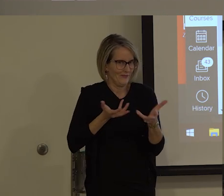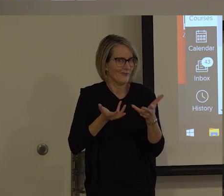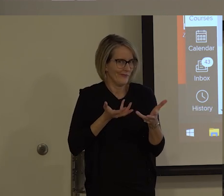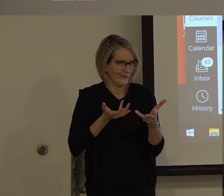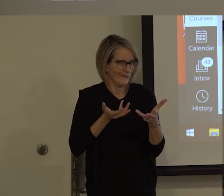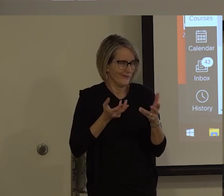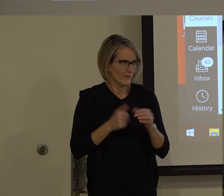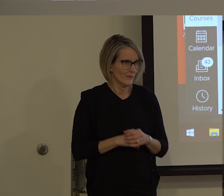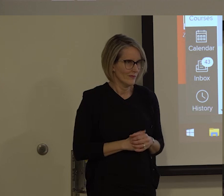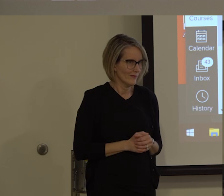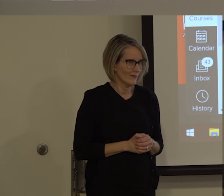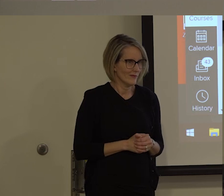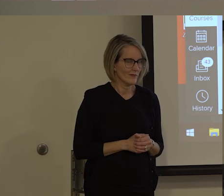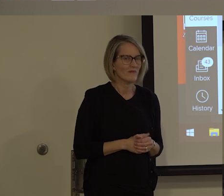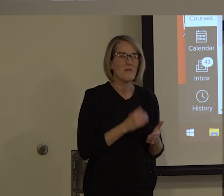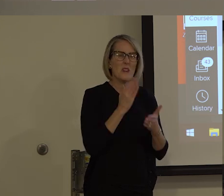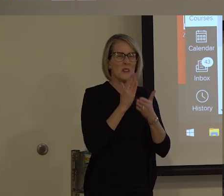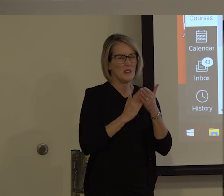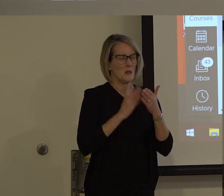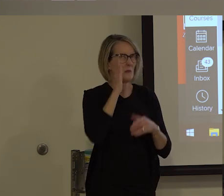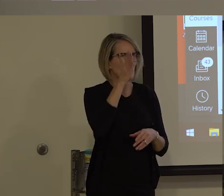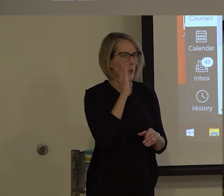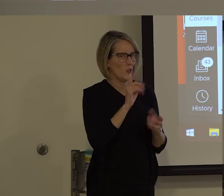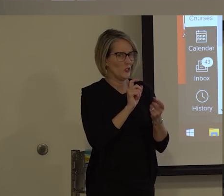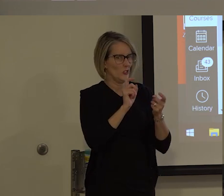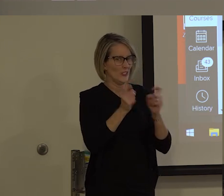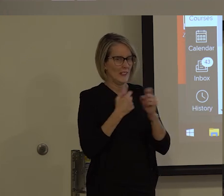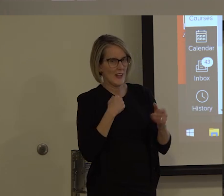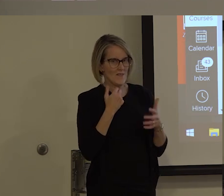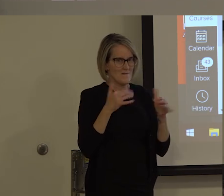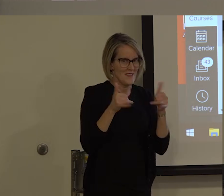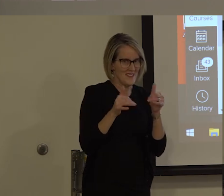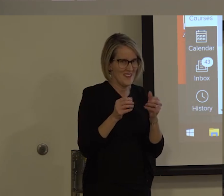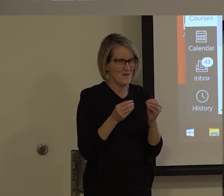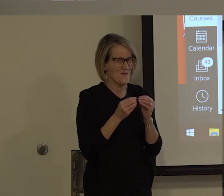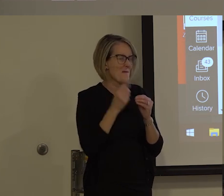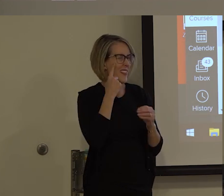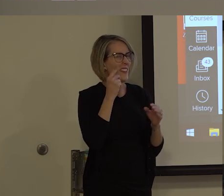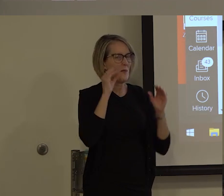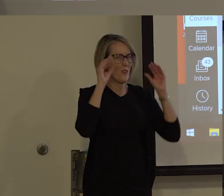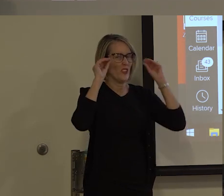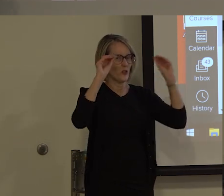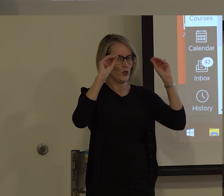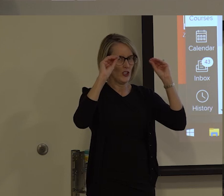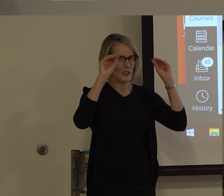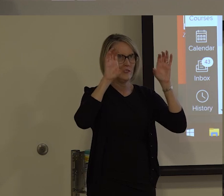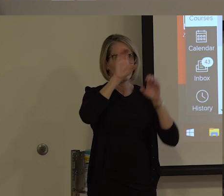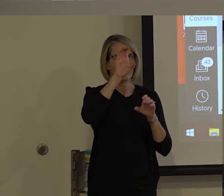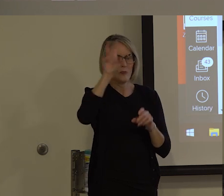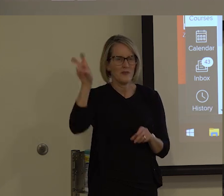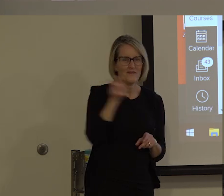can give them basic, and some of this will change now that I've sort of, again, worked with this enough. I might move the instructions to like the Carmen